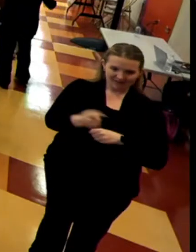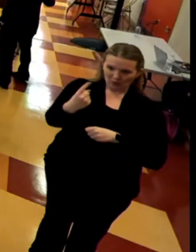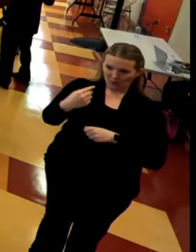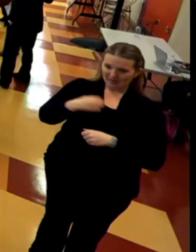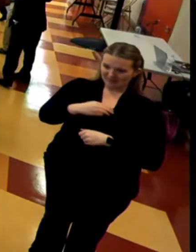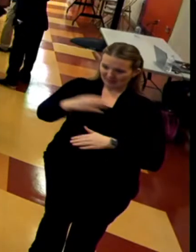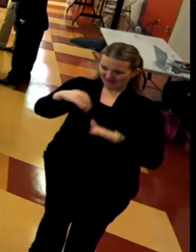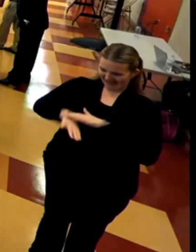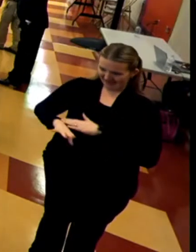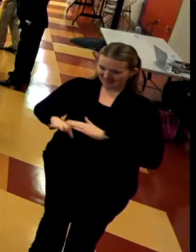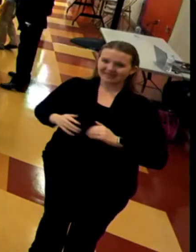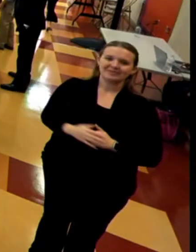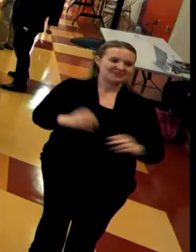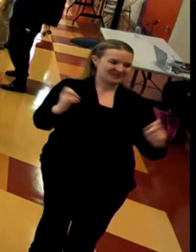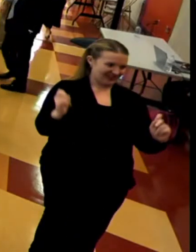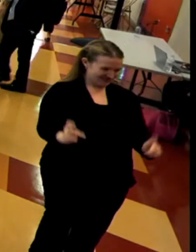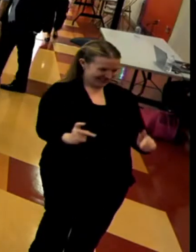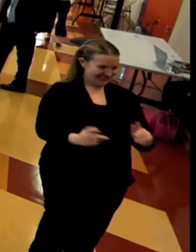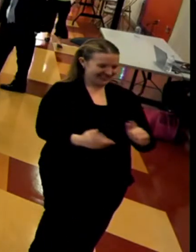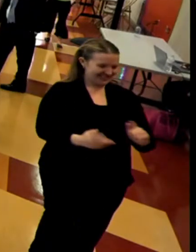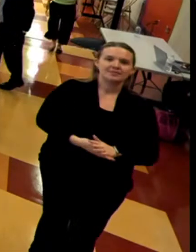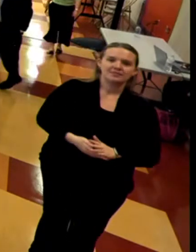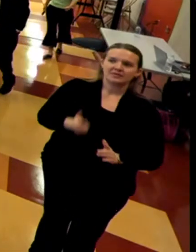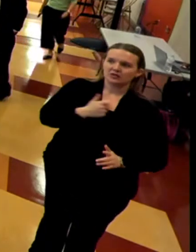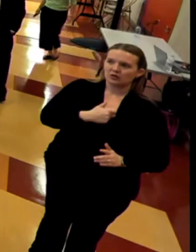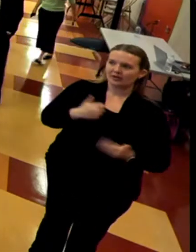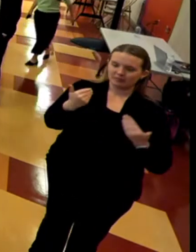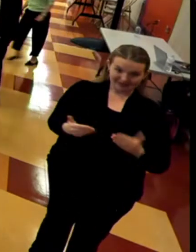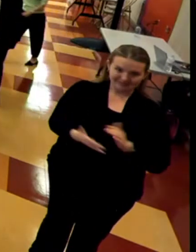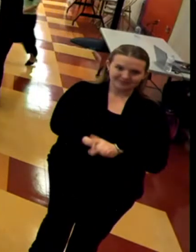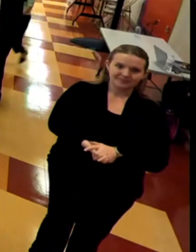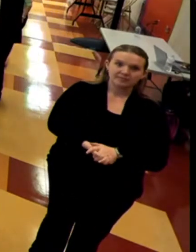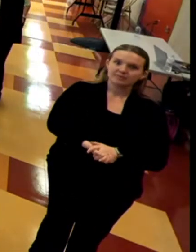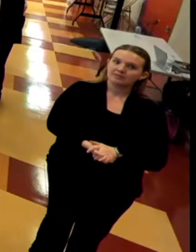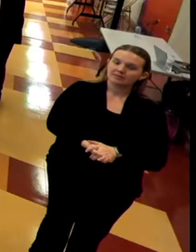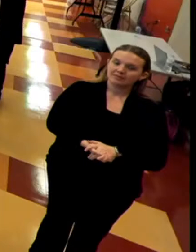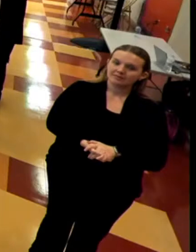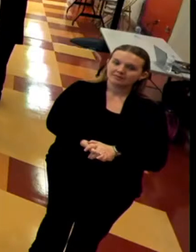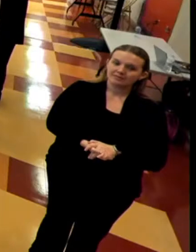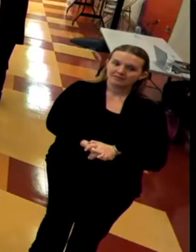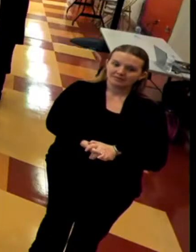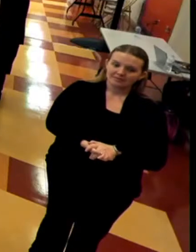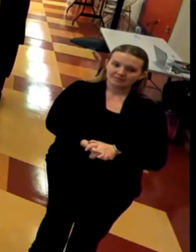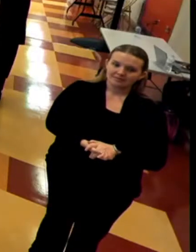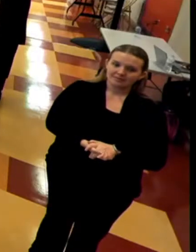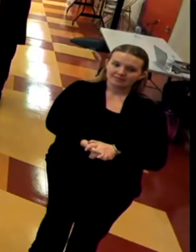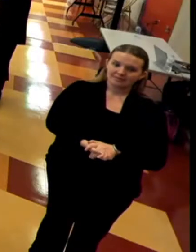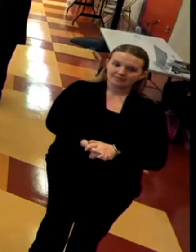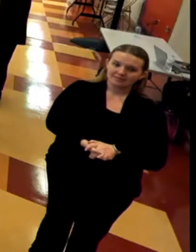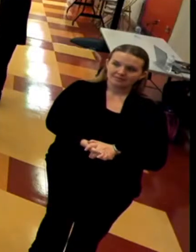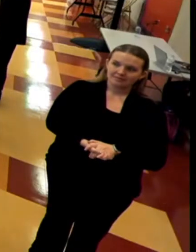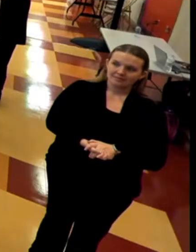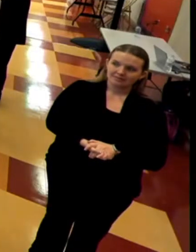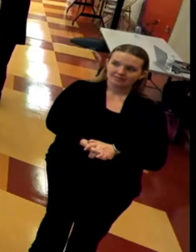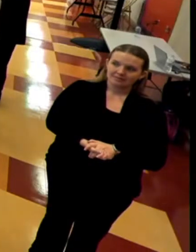in. okay. Okay, I'm sorry. Move forward. Okay, all right.